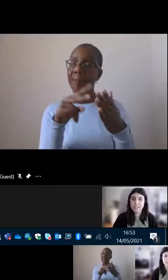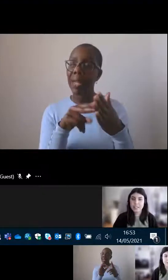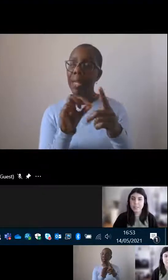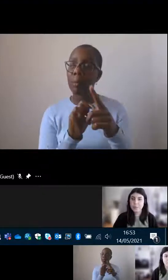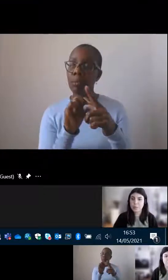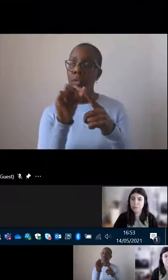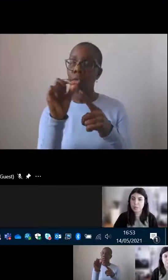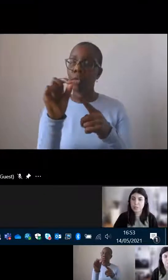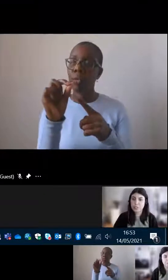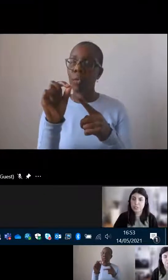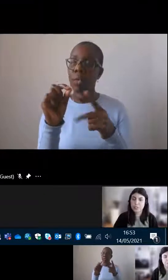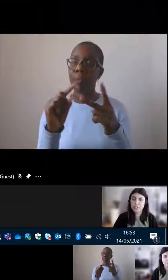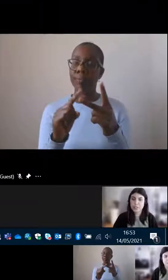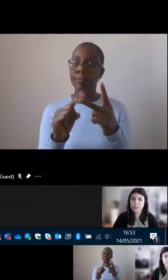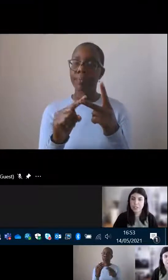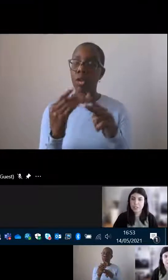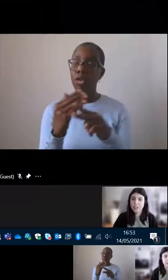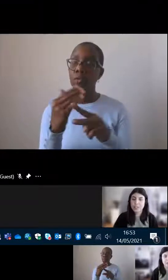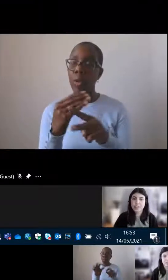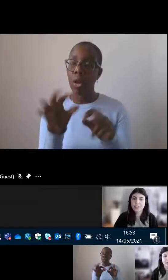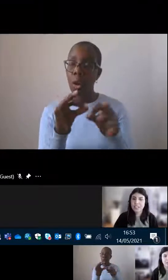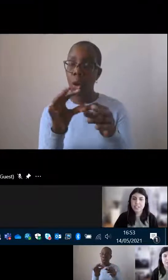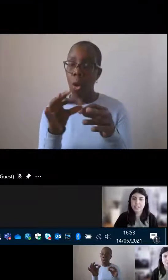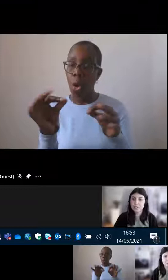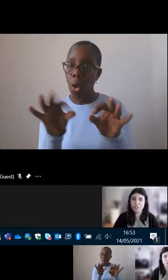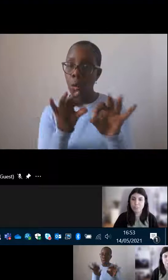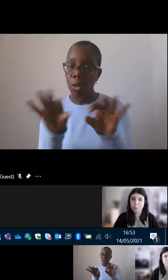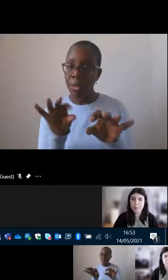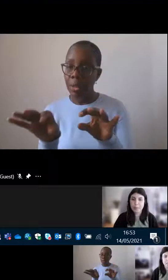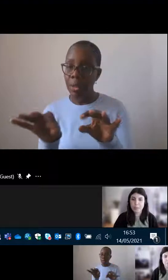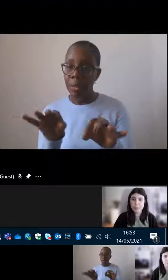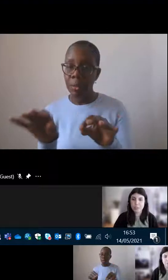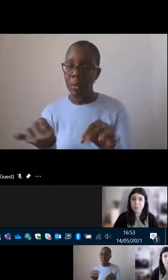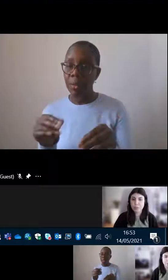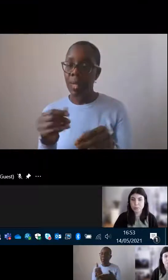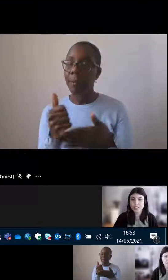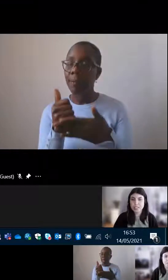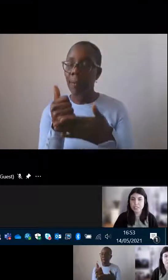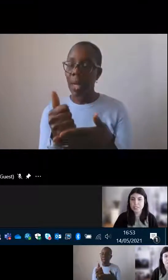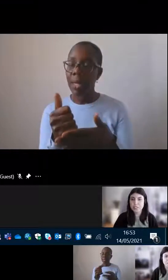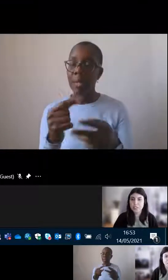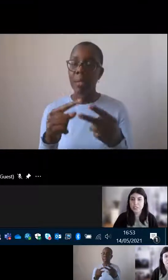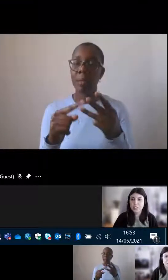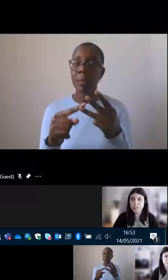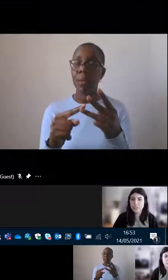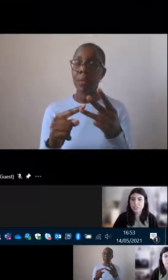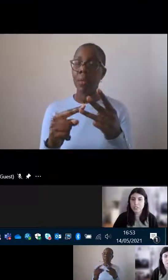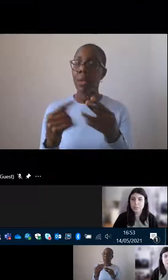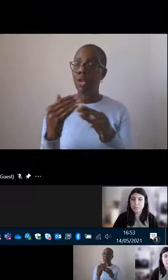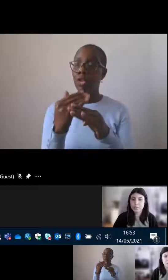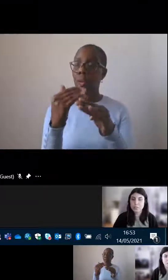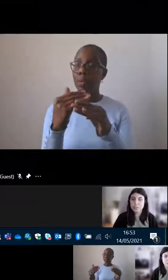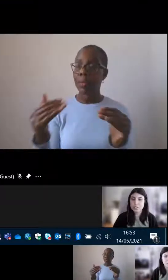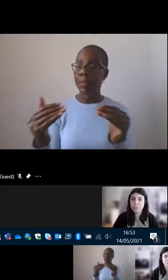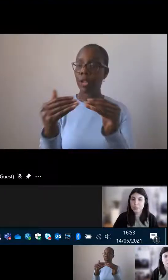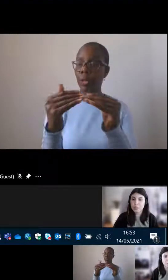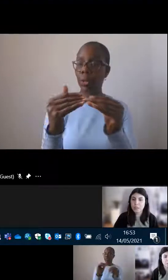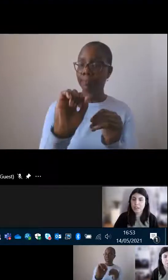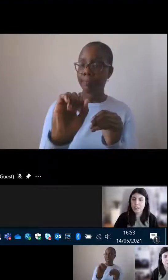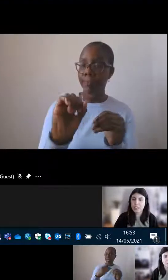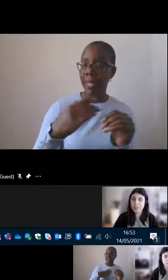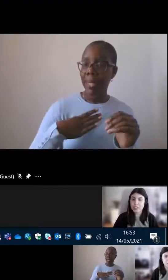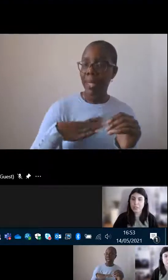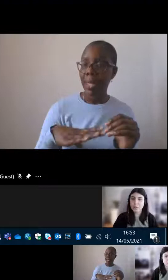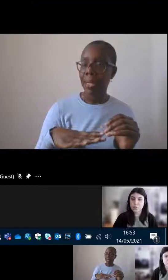identifying exciting career options, and advising on jobs that best suit your skills. They